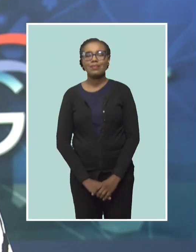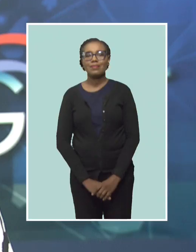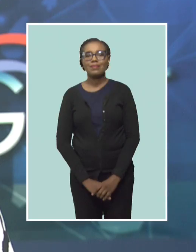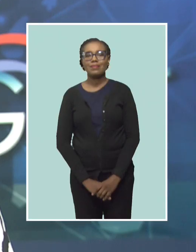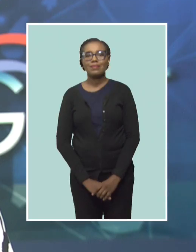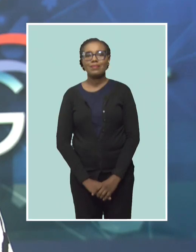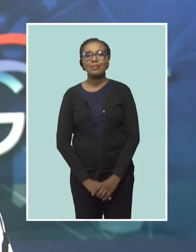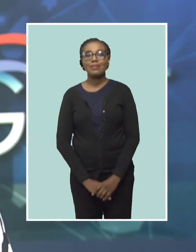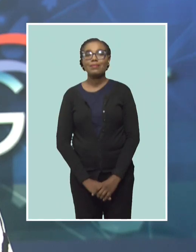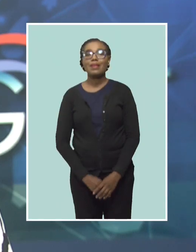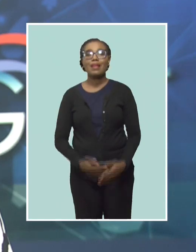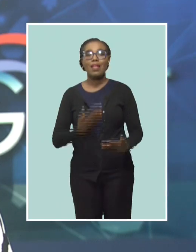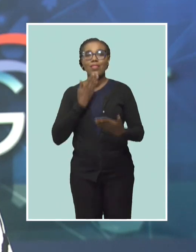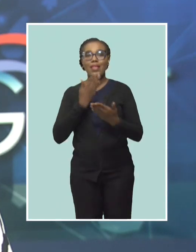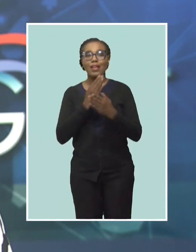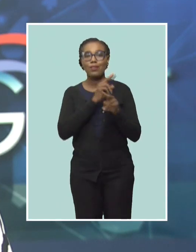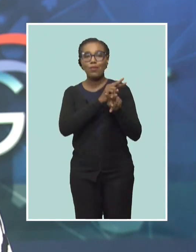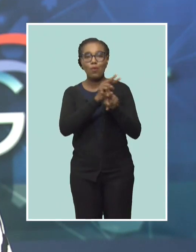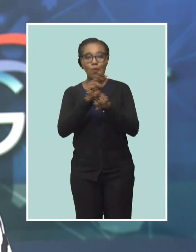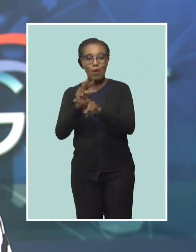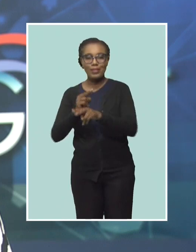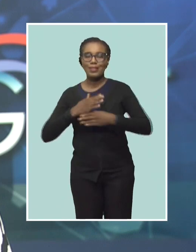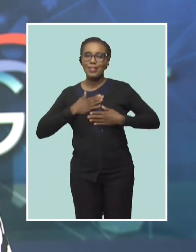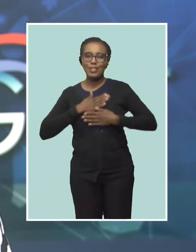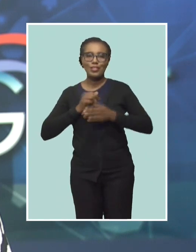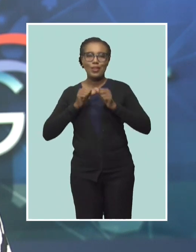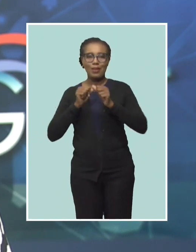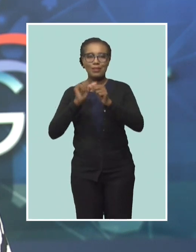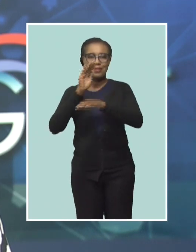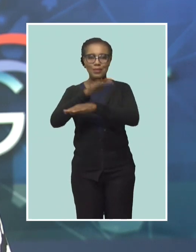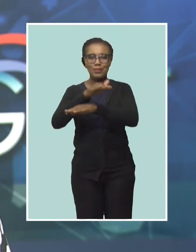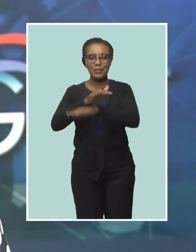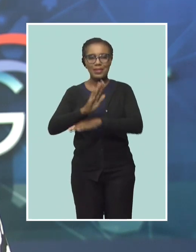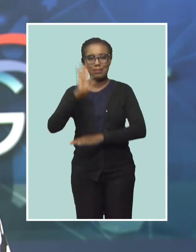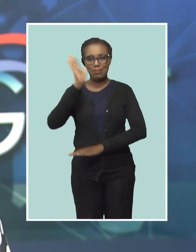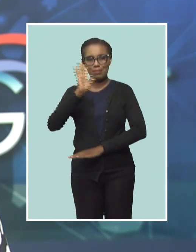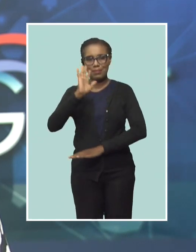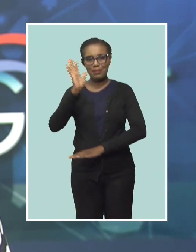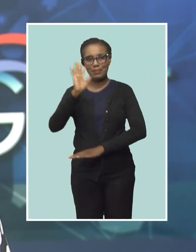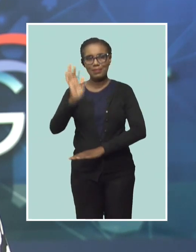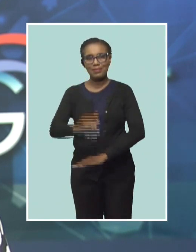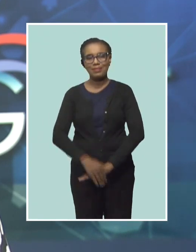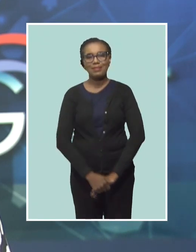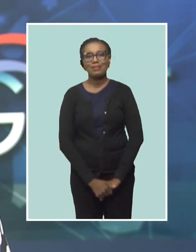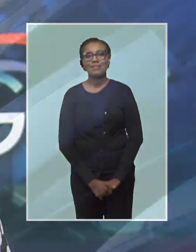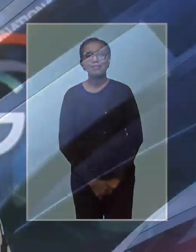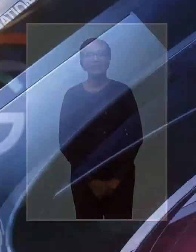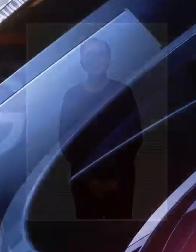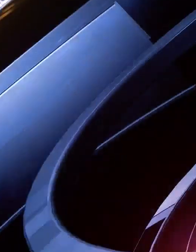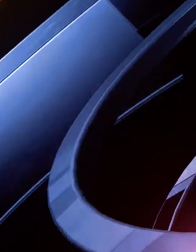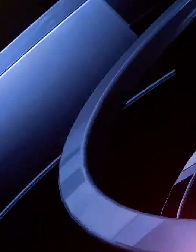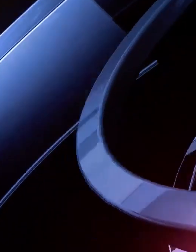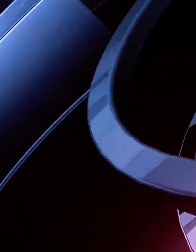showers. And that's our news. Thank you so much for joining us and continue to enjoy your evening.